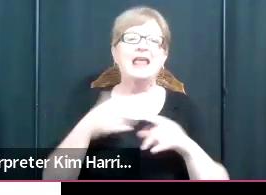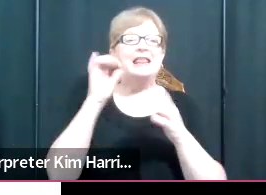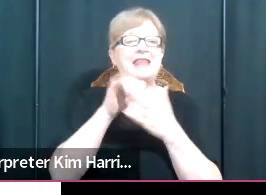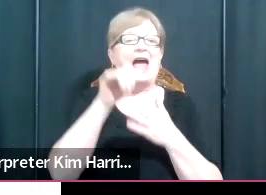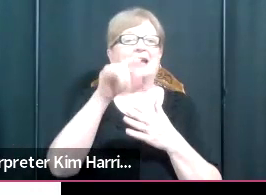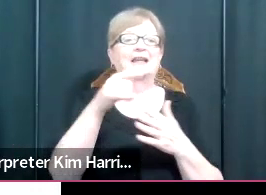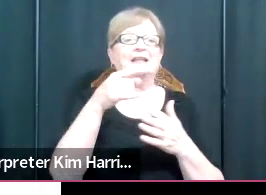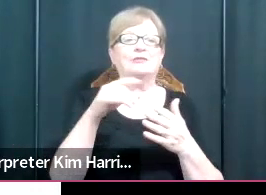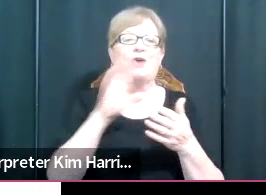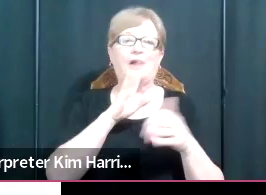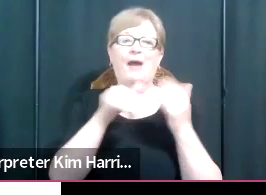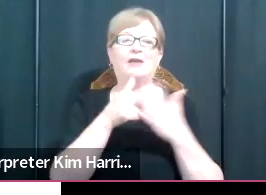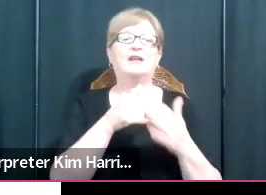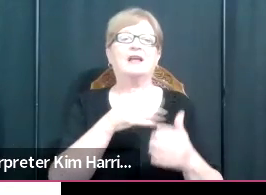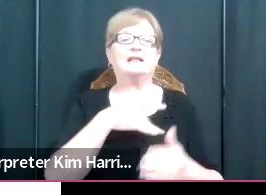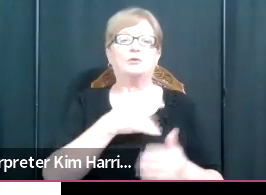Next slide.